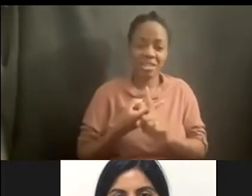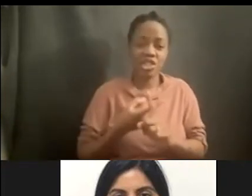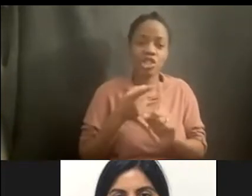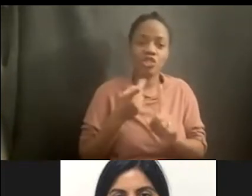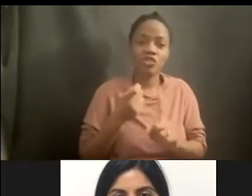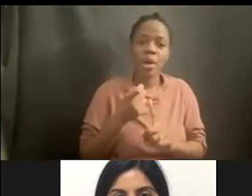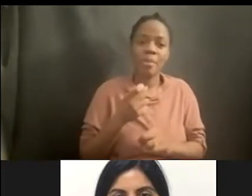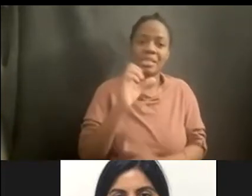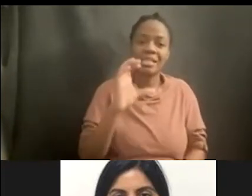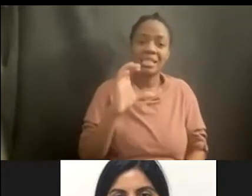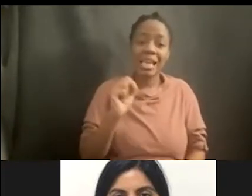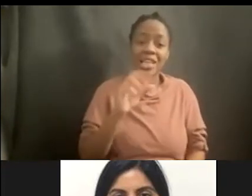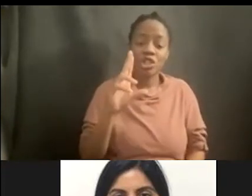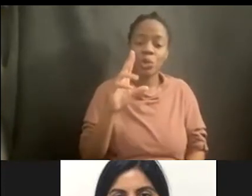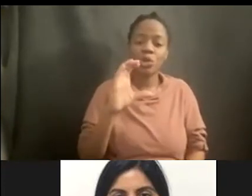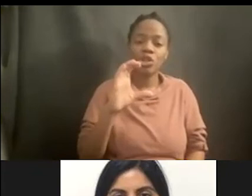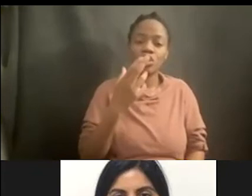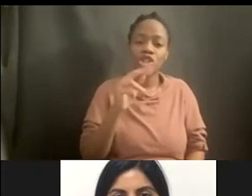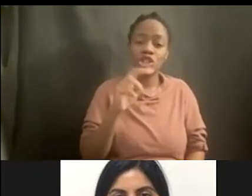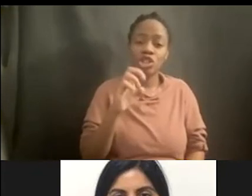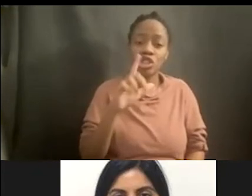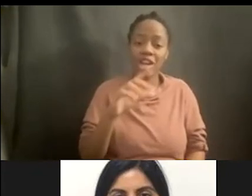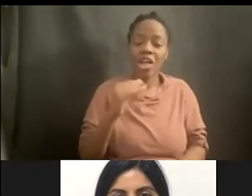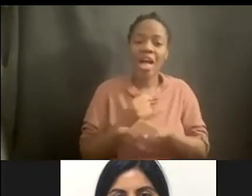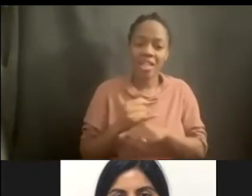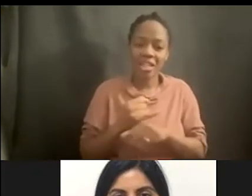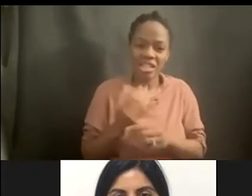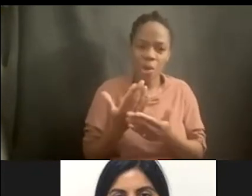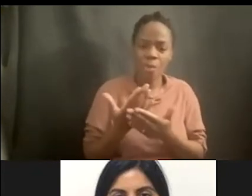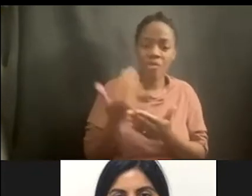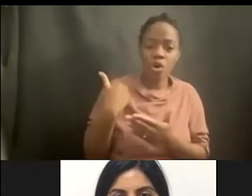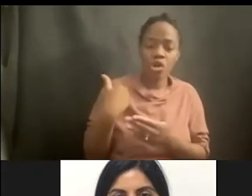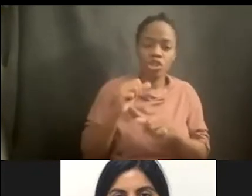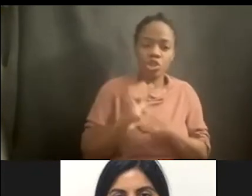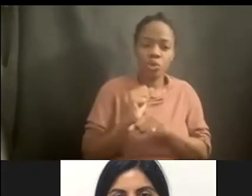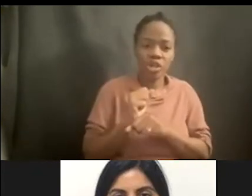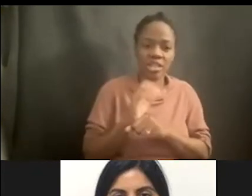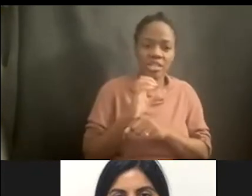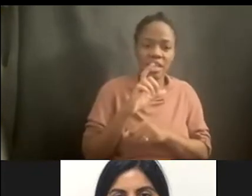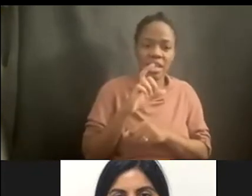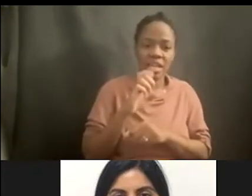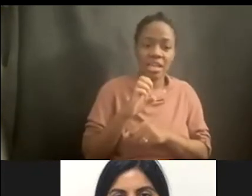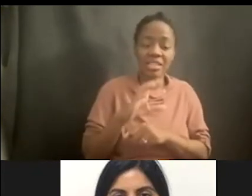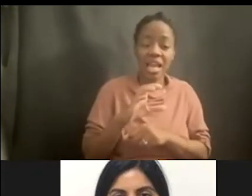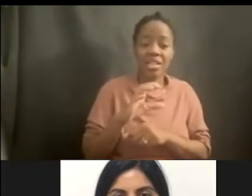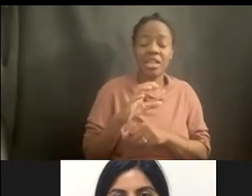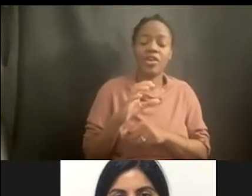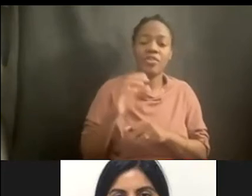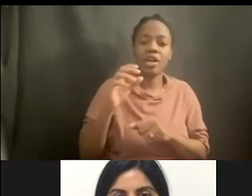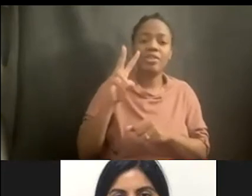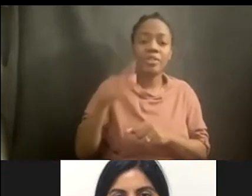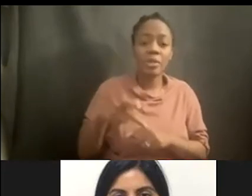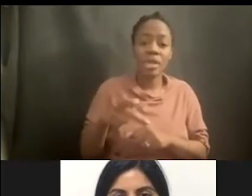Channel Islands, and prior to that, she worked as a provost and the executive vice president at Nevada State College. We are so glad